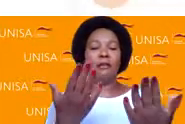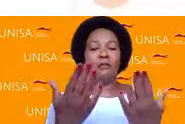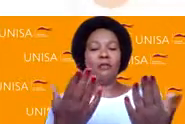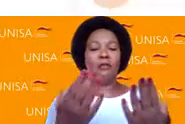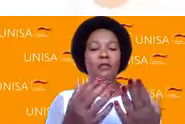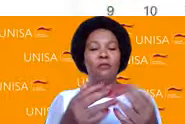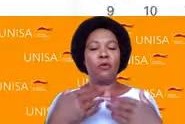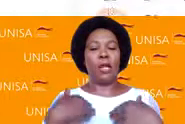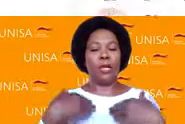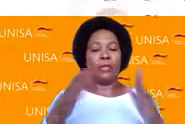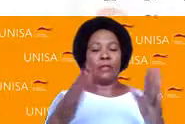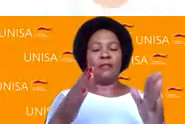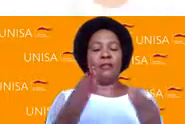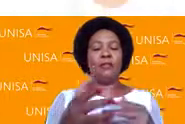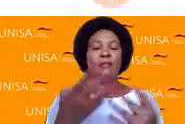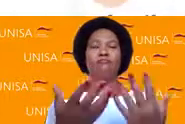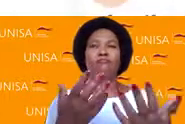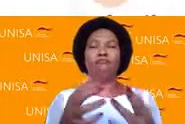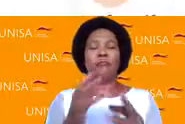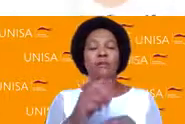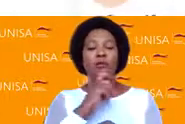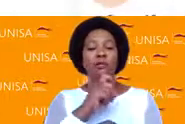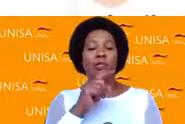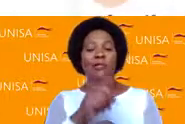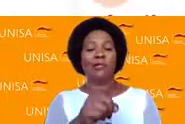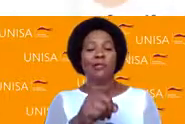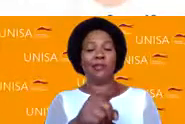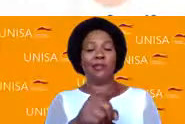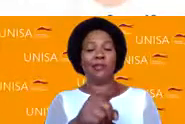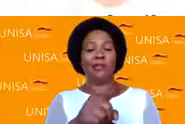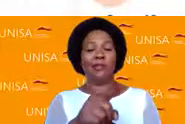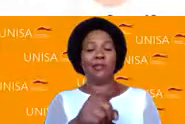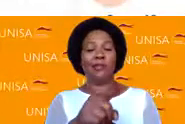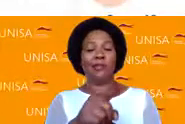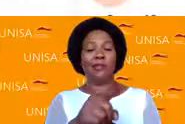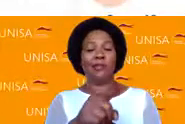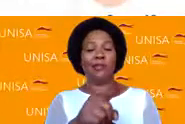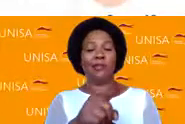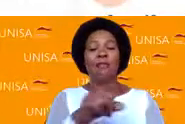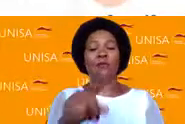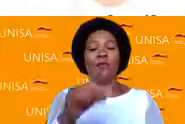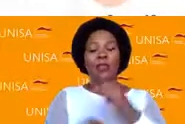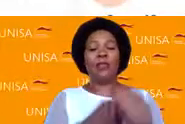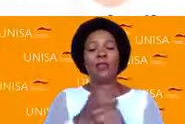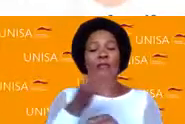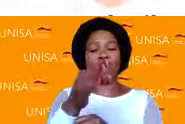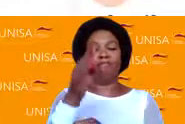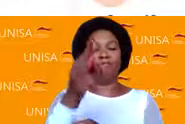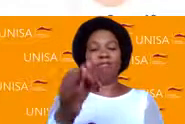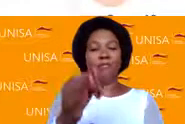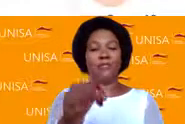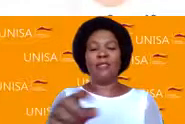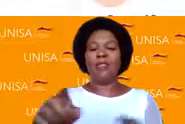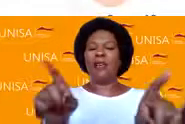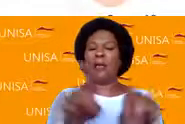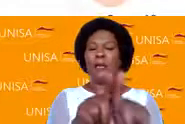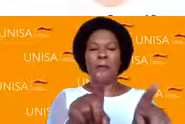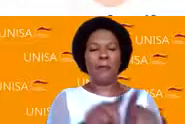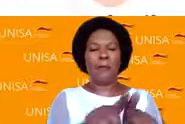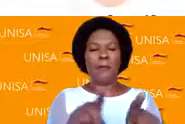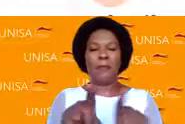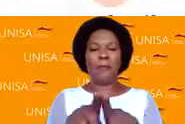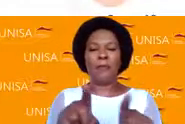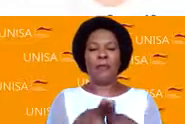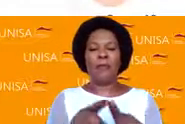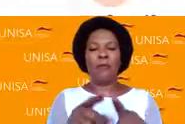have to start. So you can really use this calendar to plan for your year ahead. And this calendar works exactly the same as you would have,